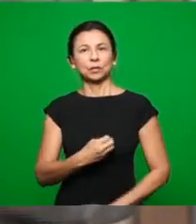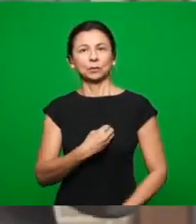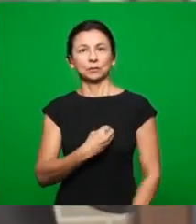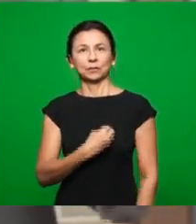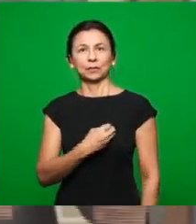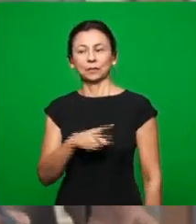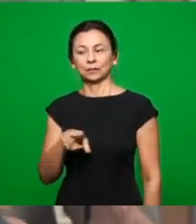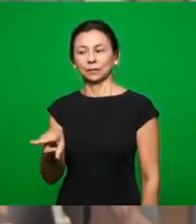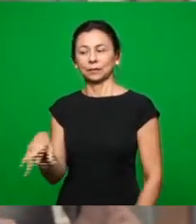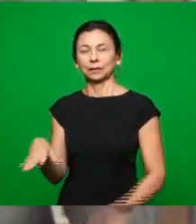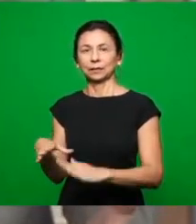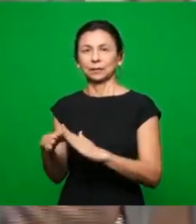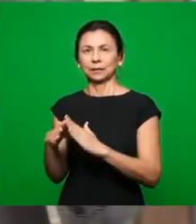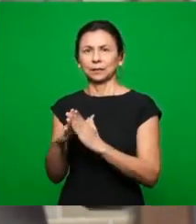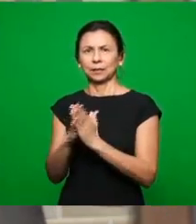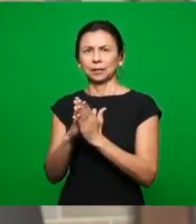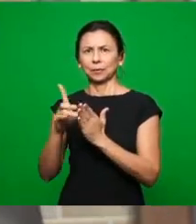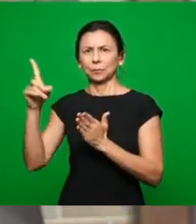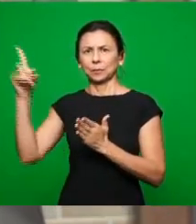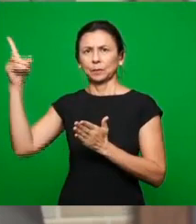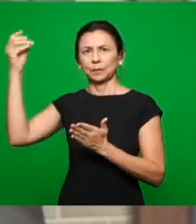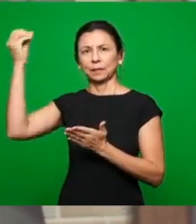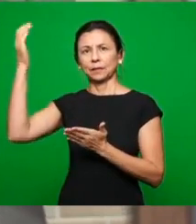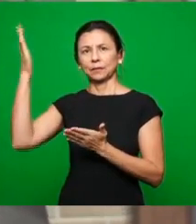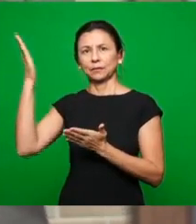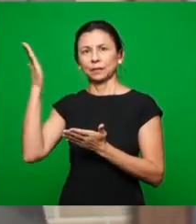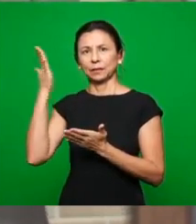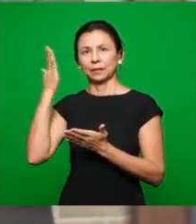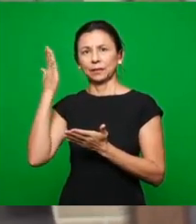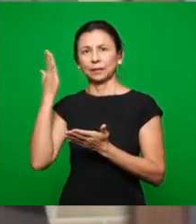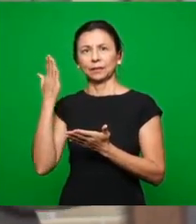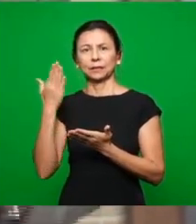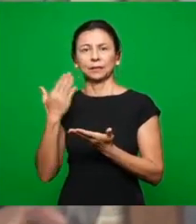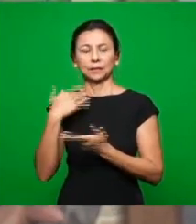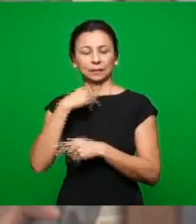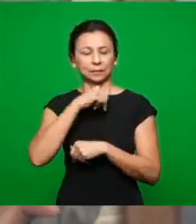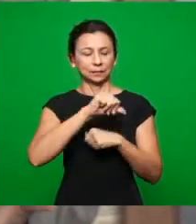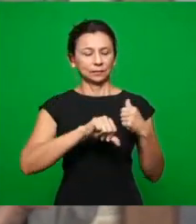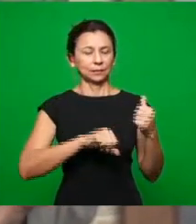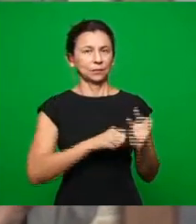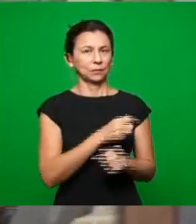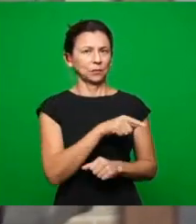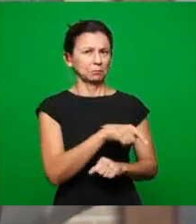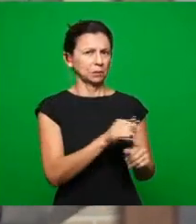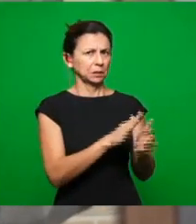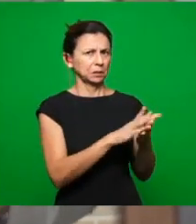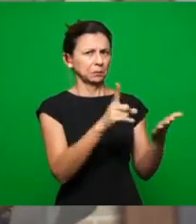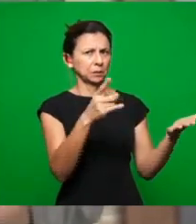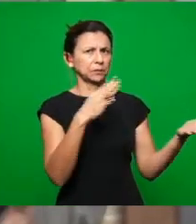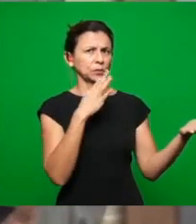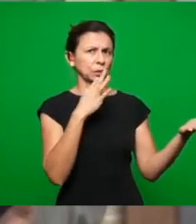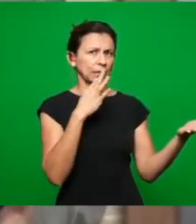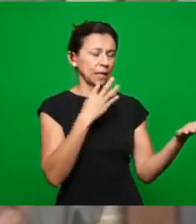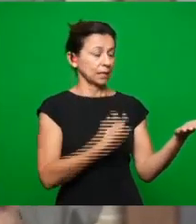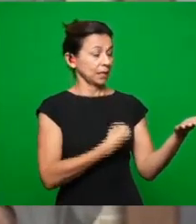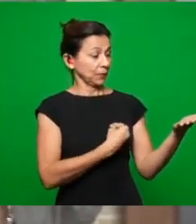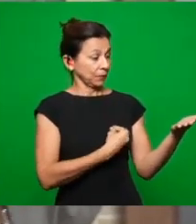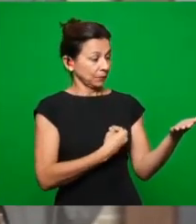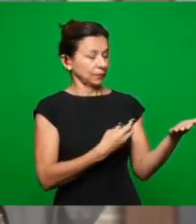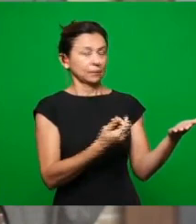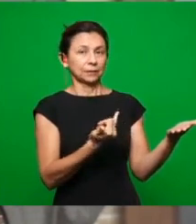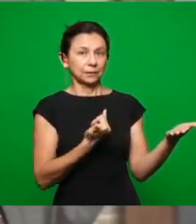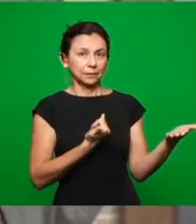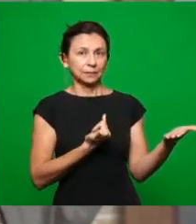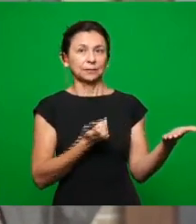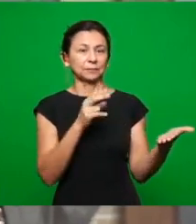in the word. But the living word is when this product of life takes possession of my life and transforms my life. That's